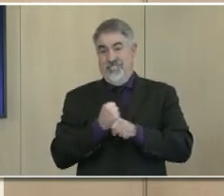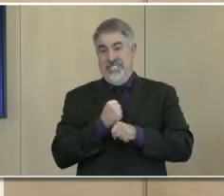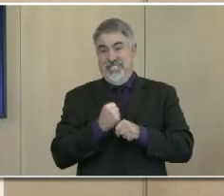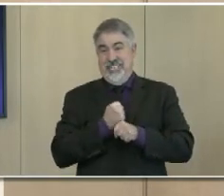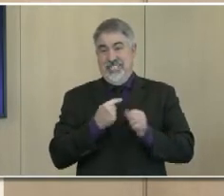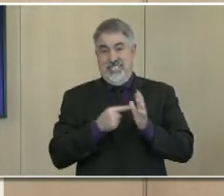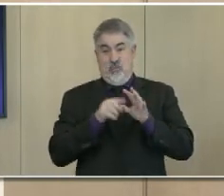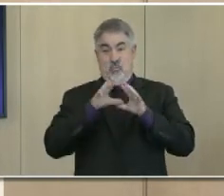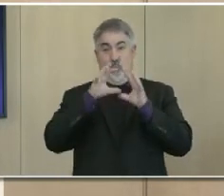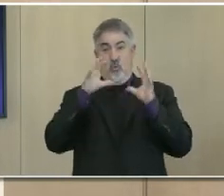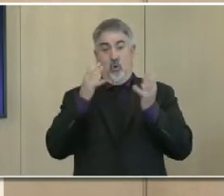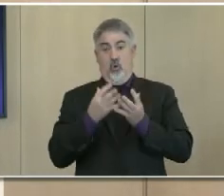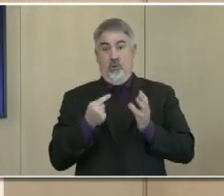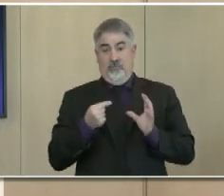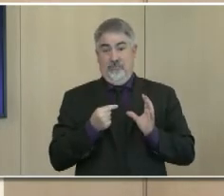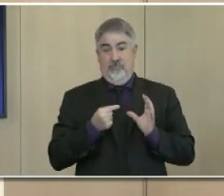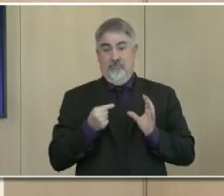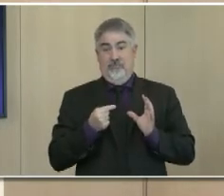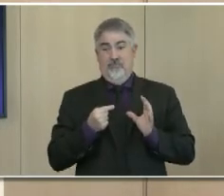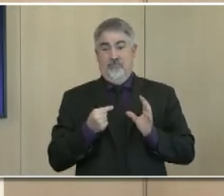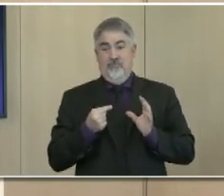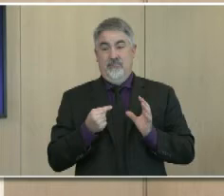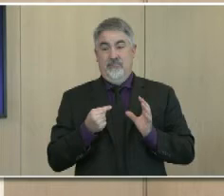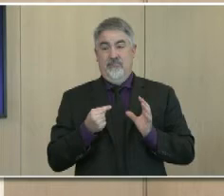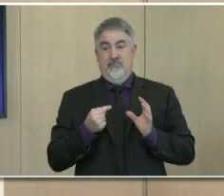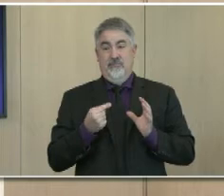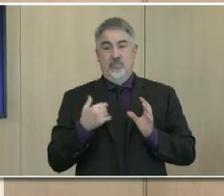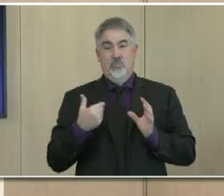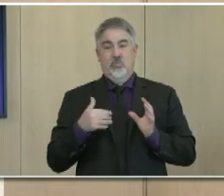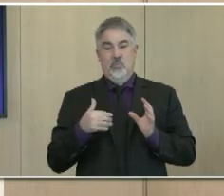the world has reached a milestone for novel